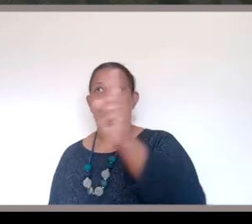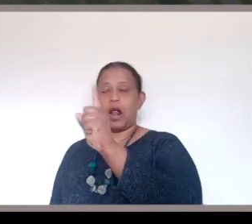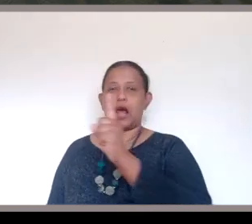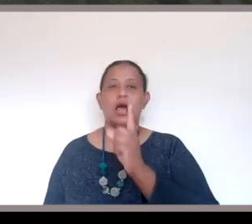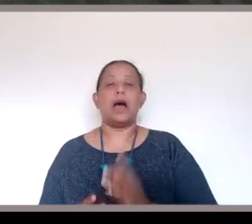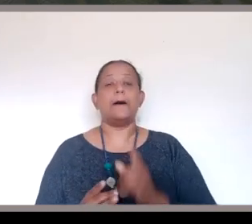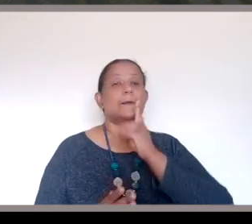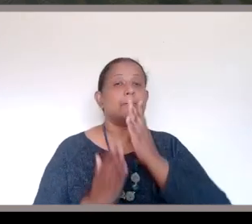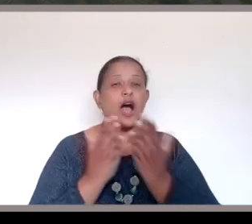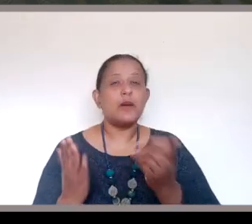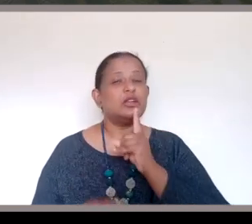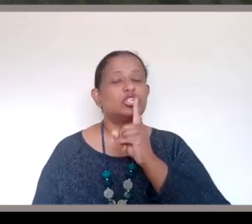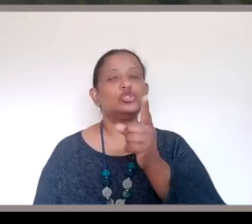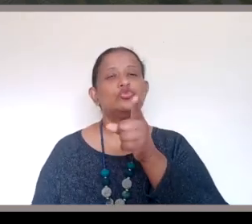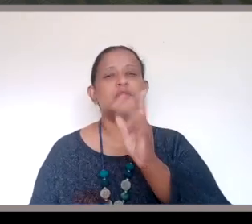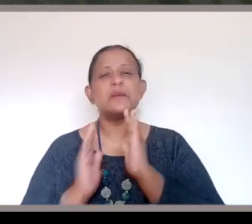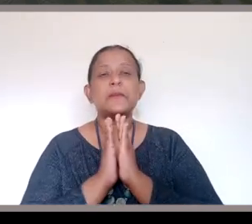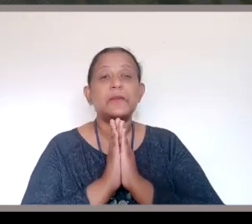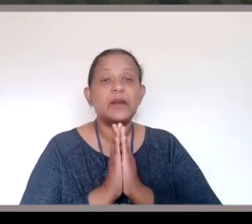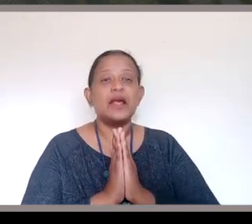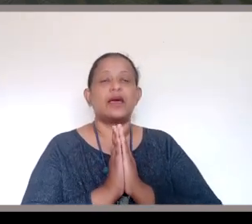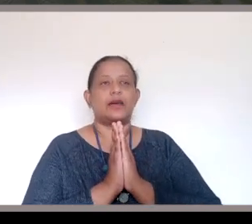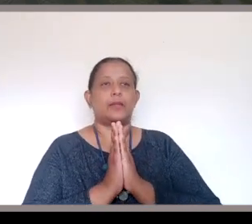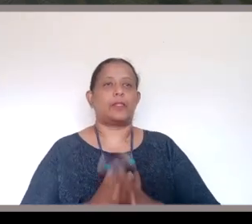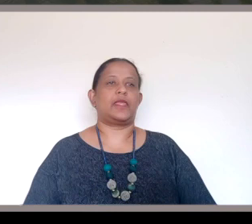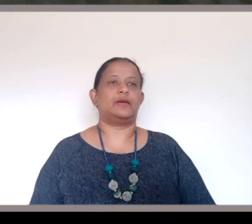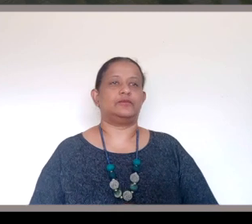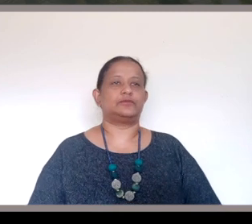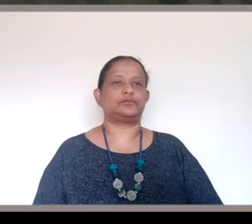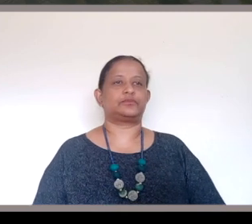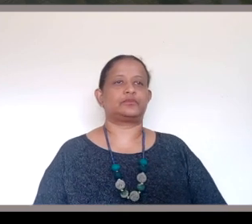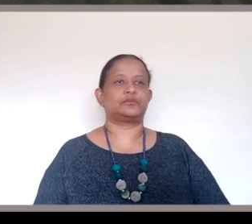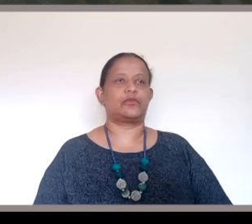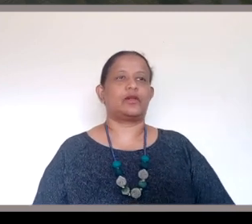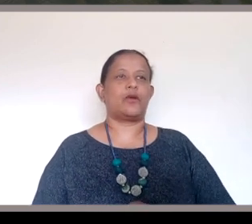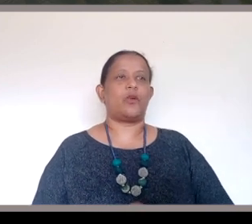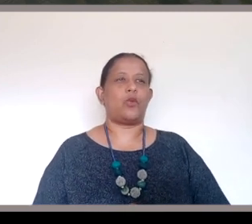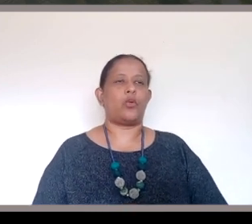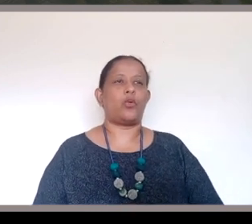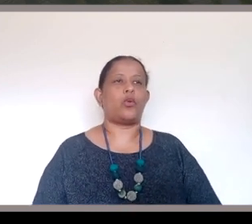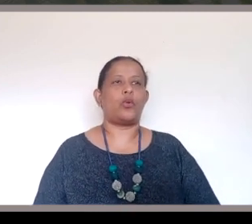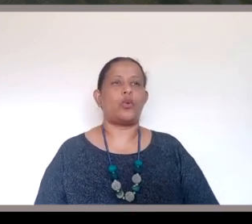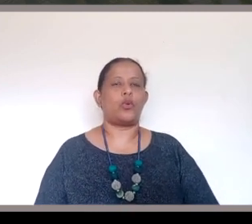temptation." And then Paul the Apostle, he says, "Put on the whole armor of God. Be ready,